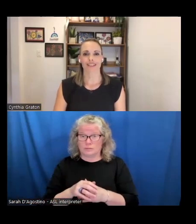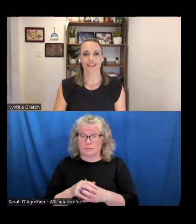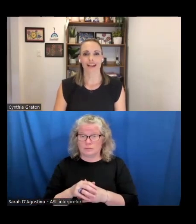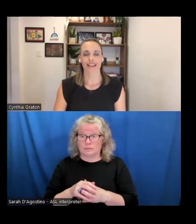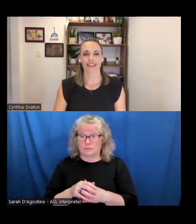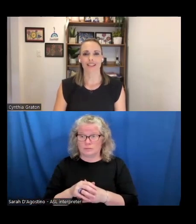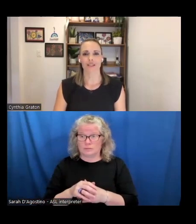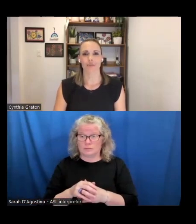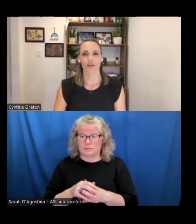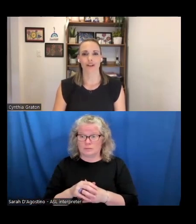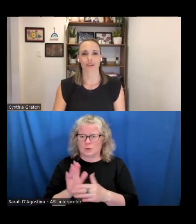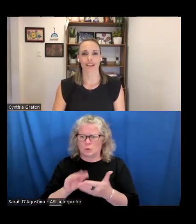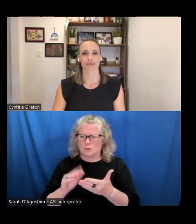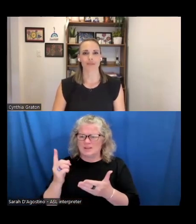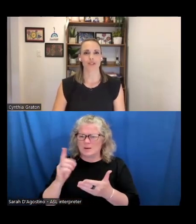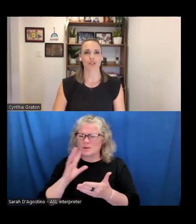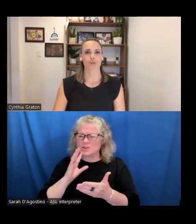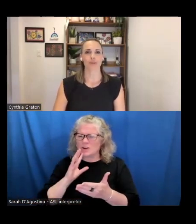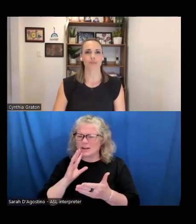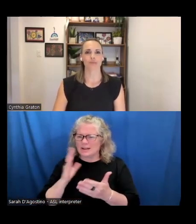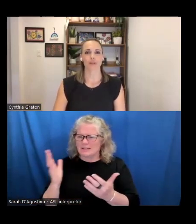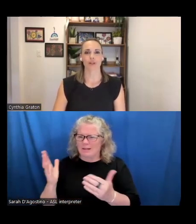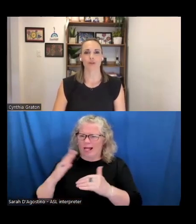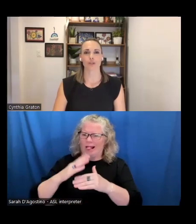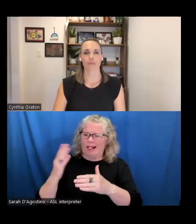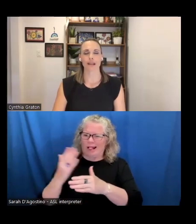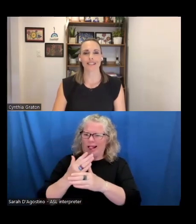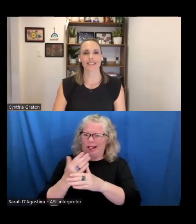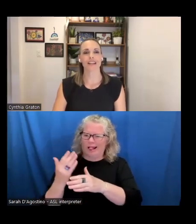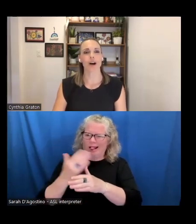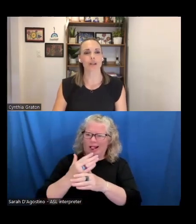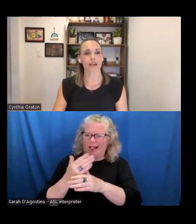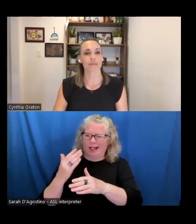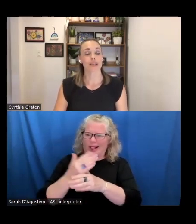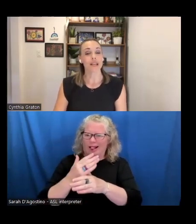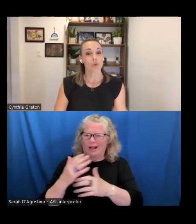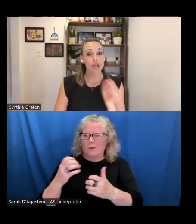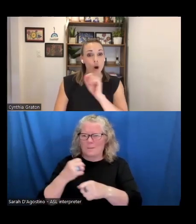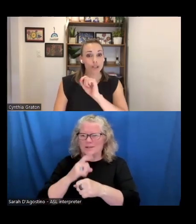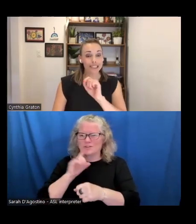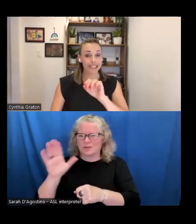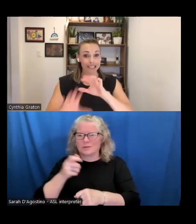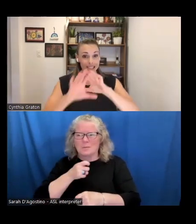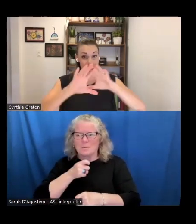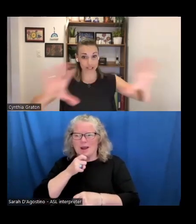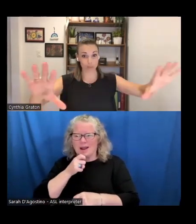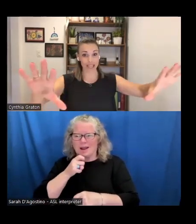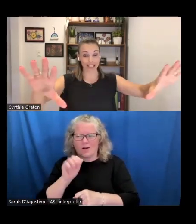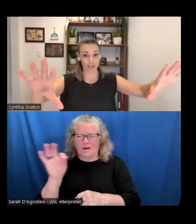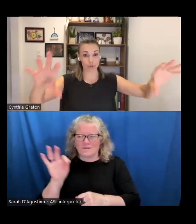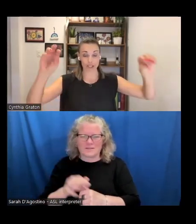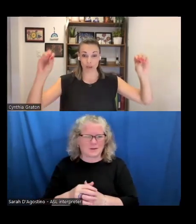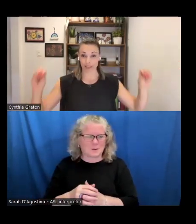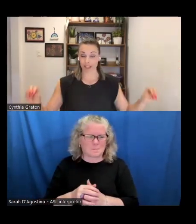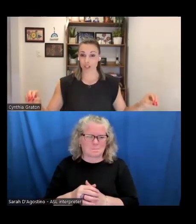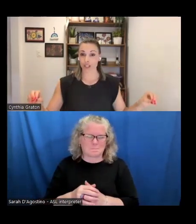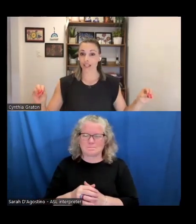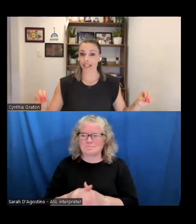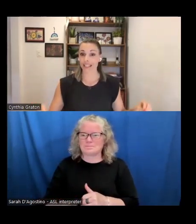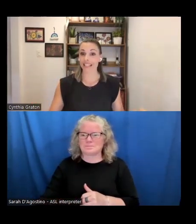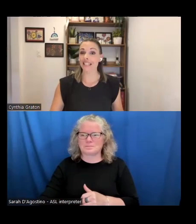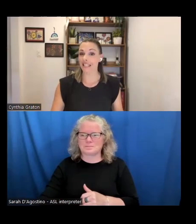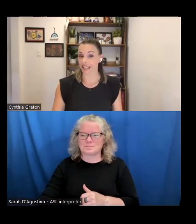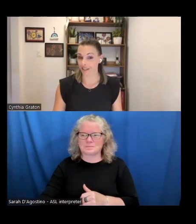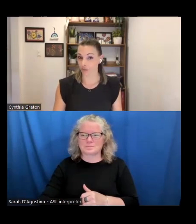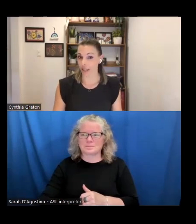hold on, I think that's someone, okay, just want to close the mic. Okay, we only need these plans for expectation